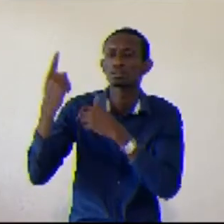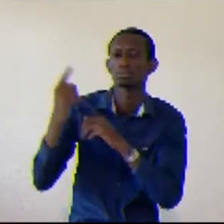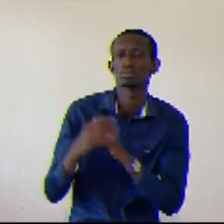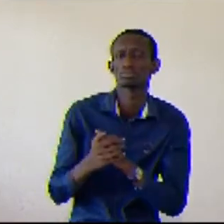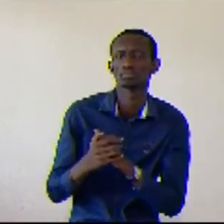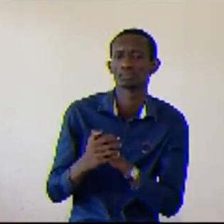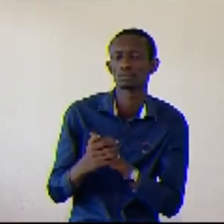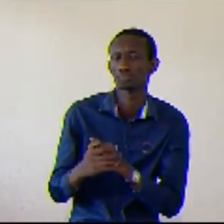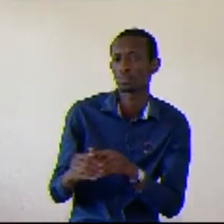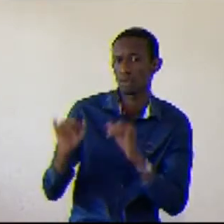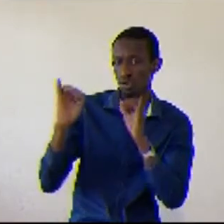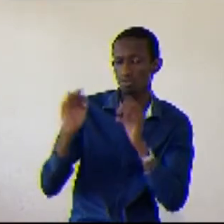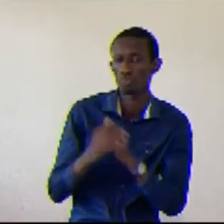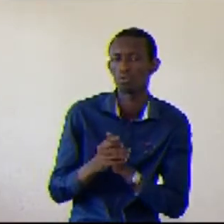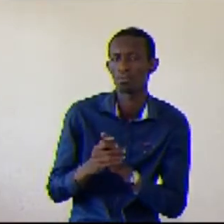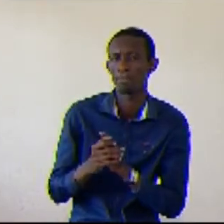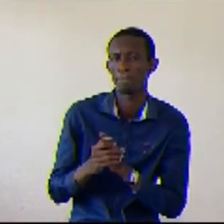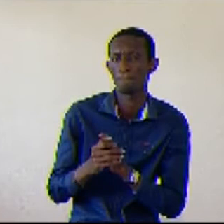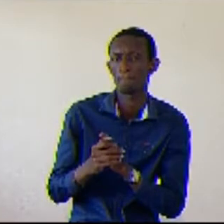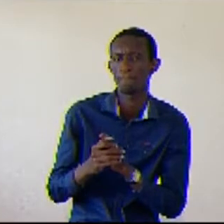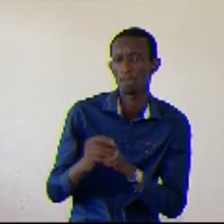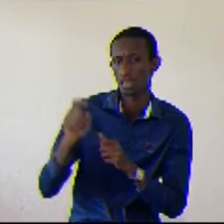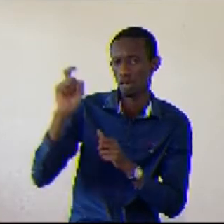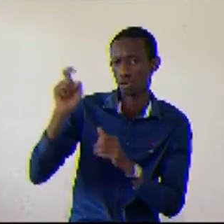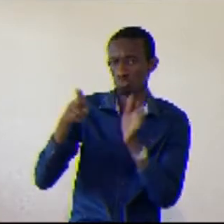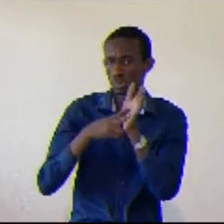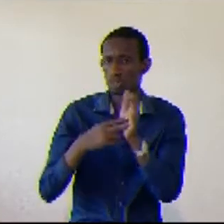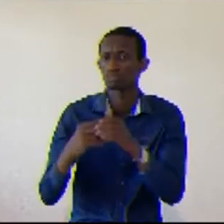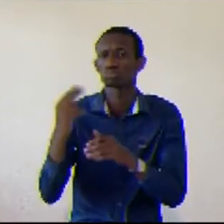the corresponding value of y is 21.